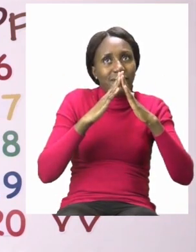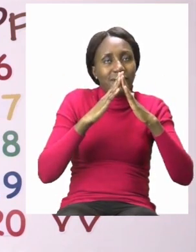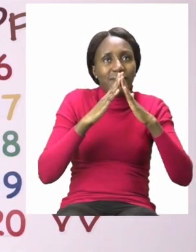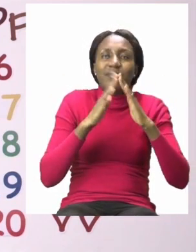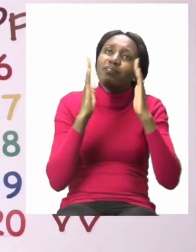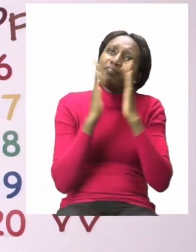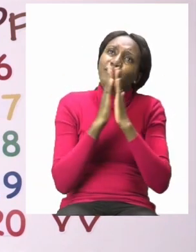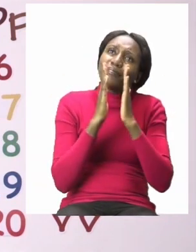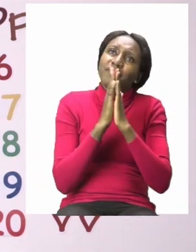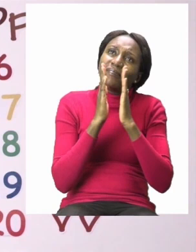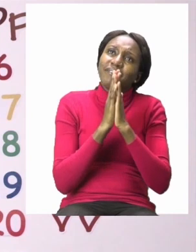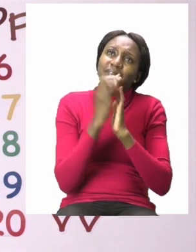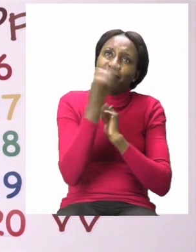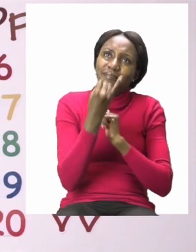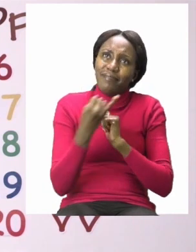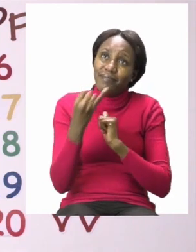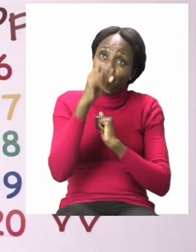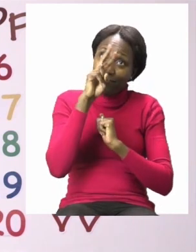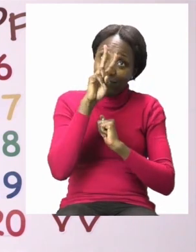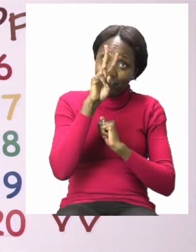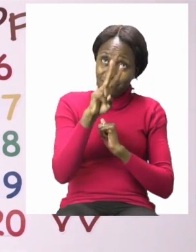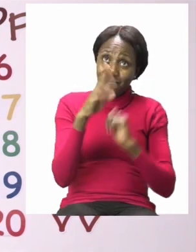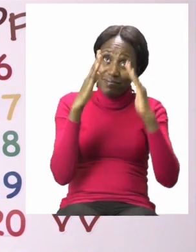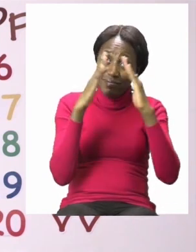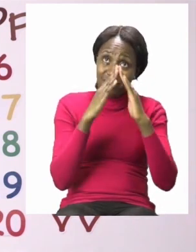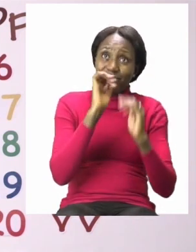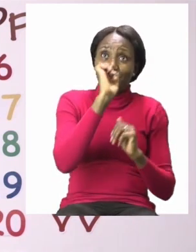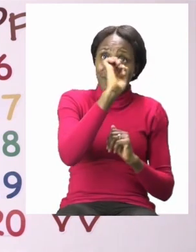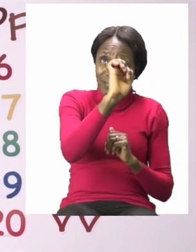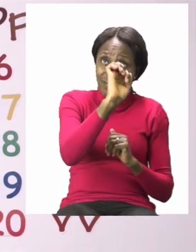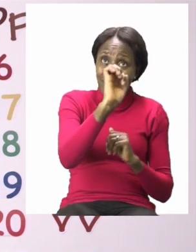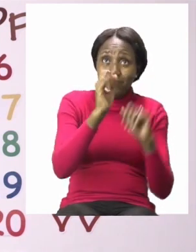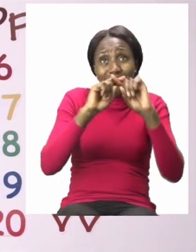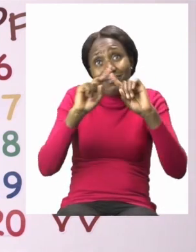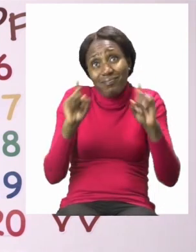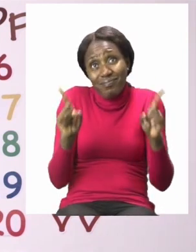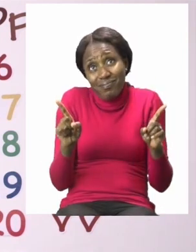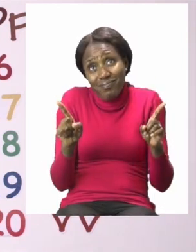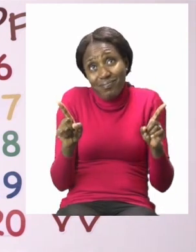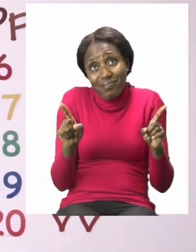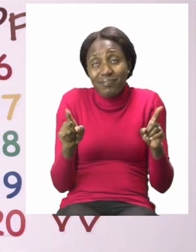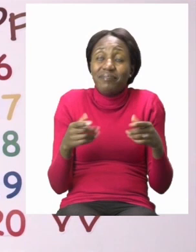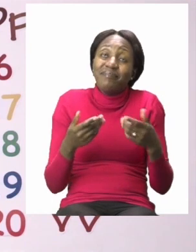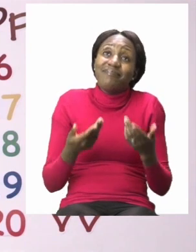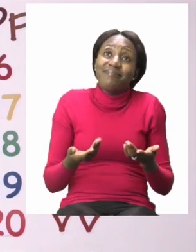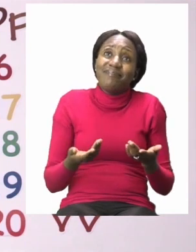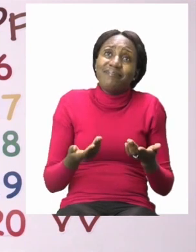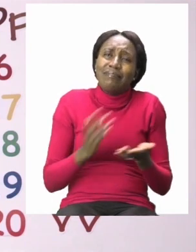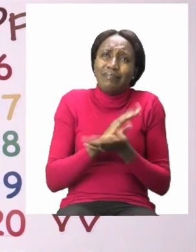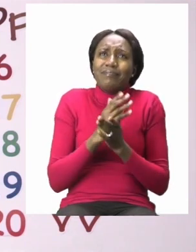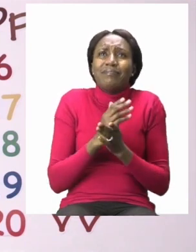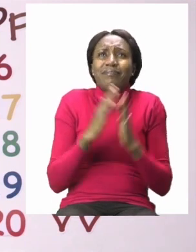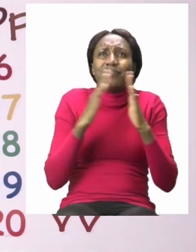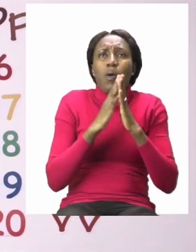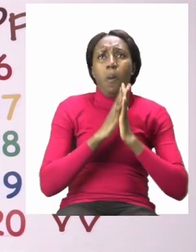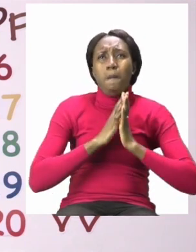your own types of houses. Remember, some houses are many and put together, others are big and others